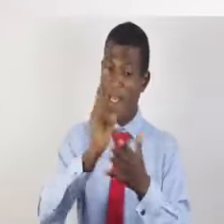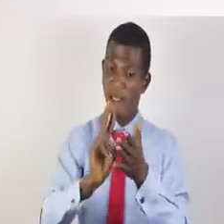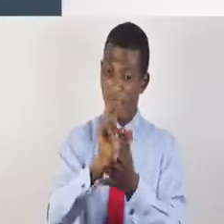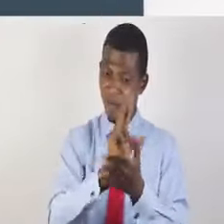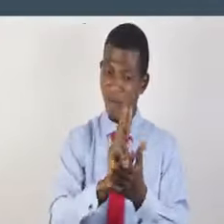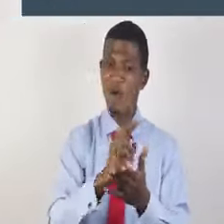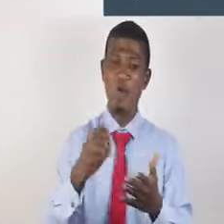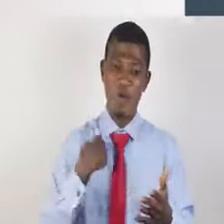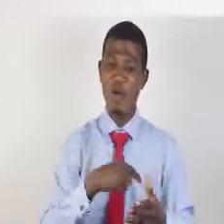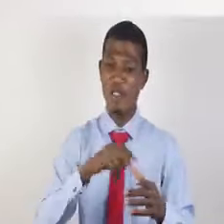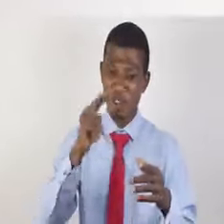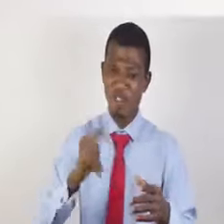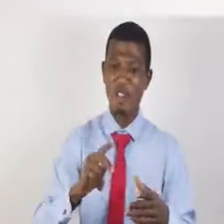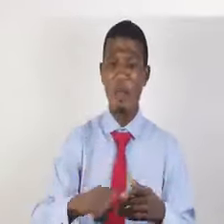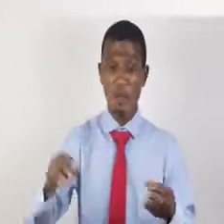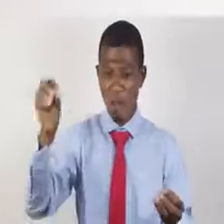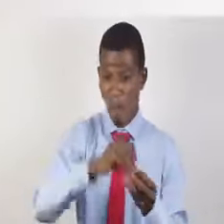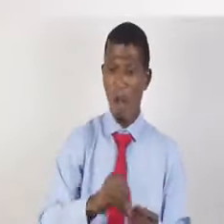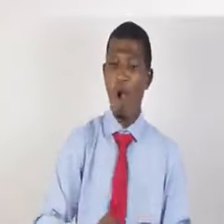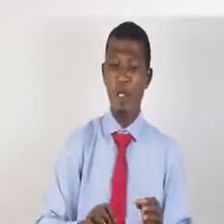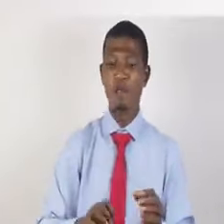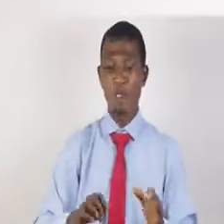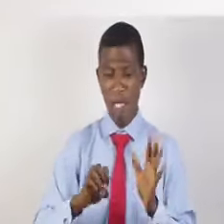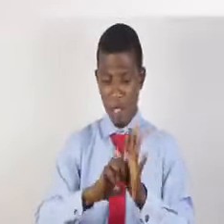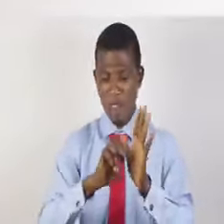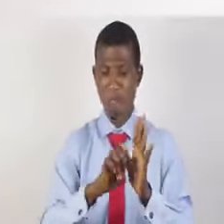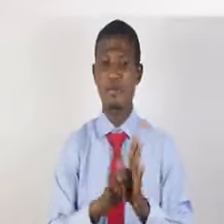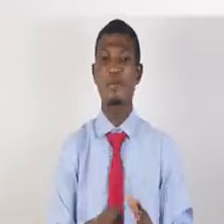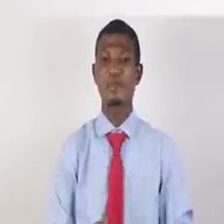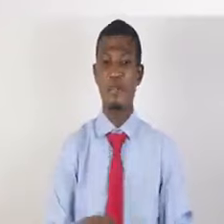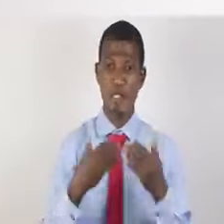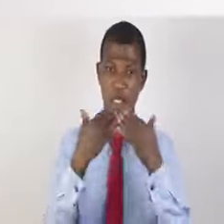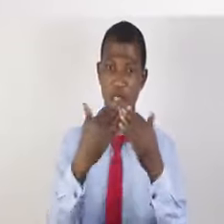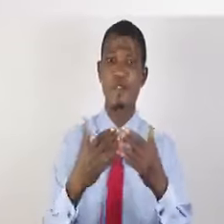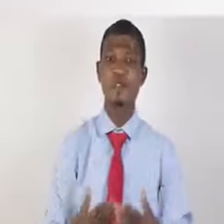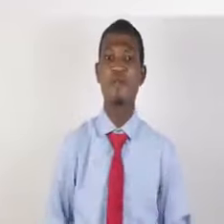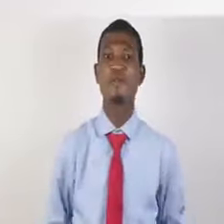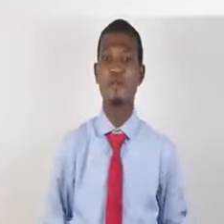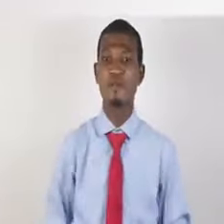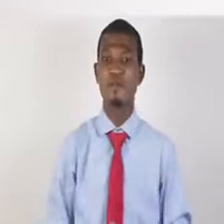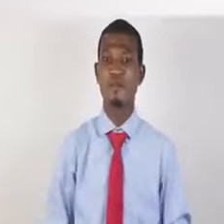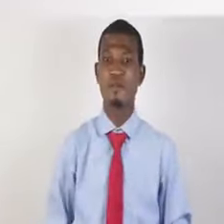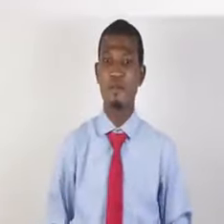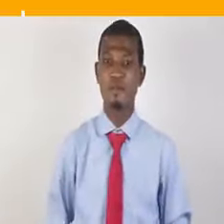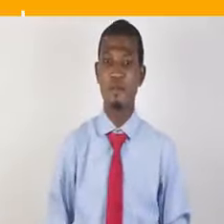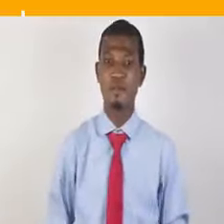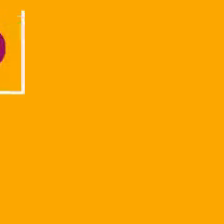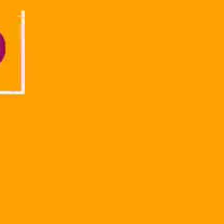video, we'll be looking at more examples of figurative expressions. Thank you.